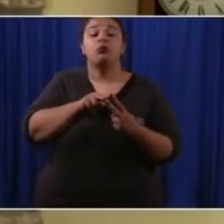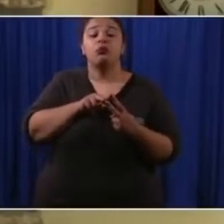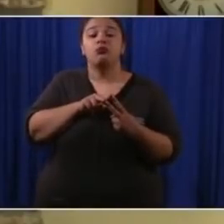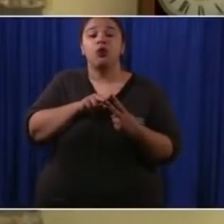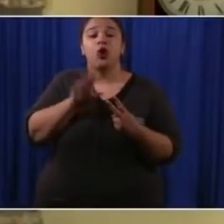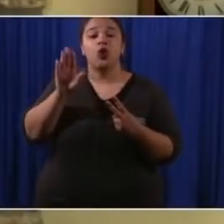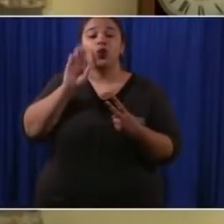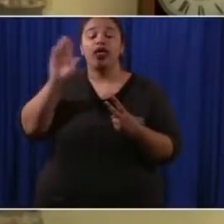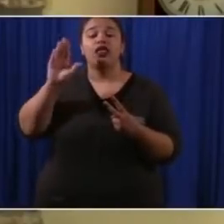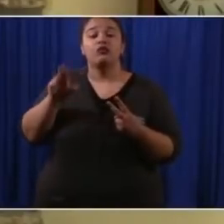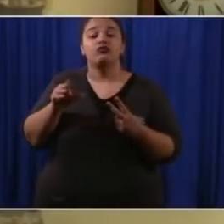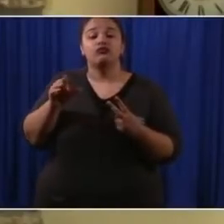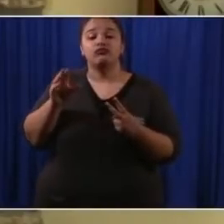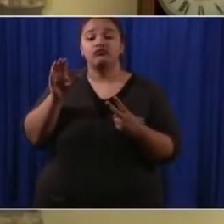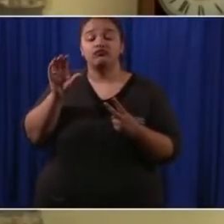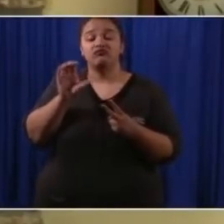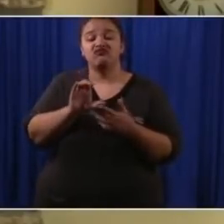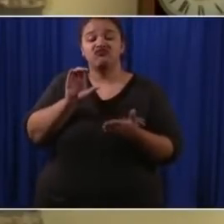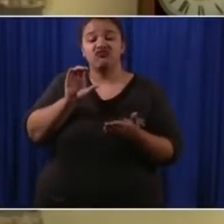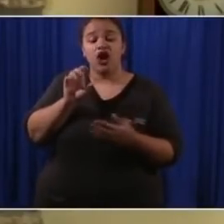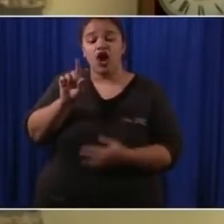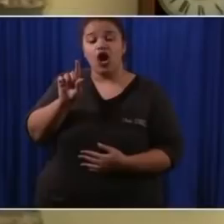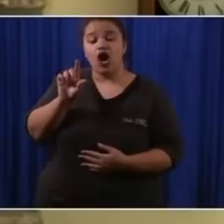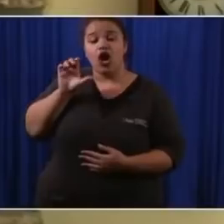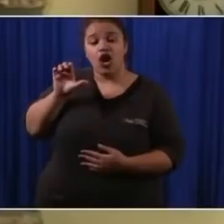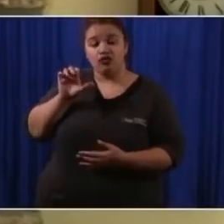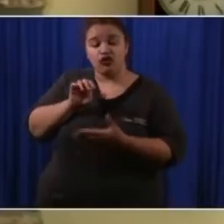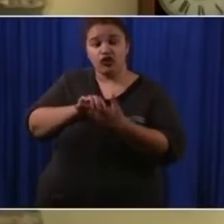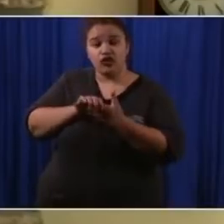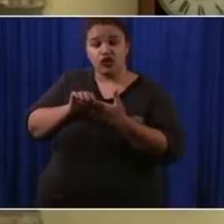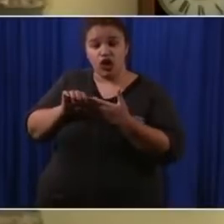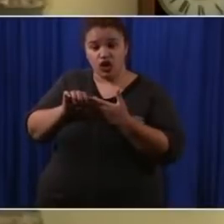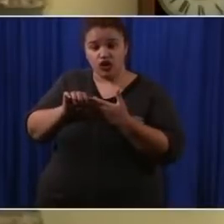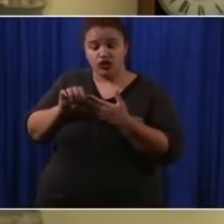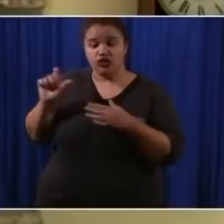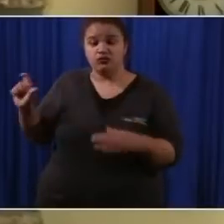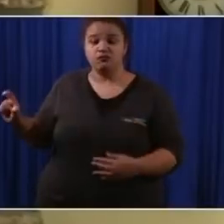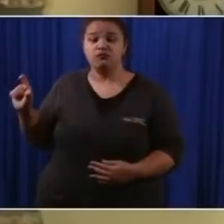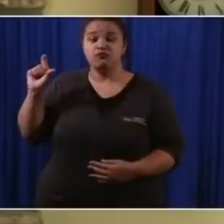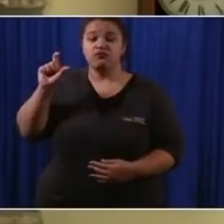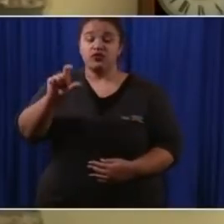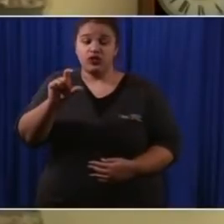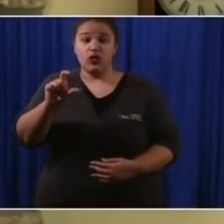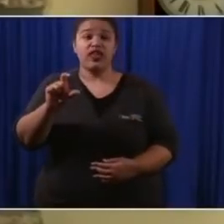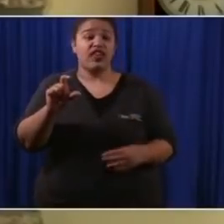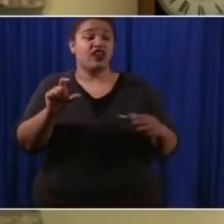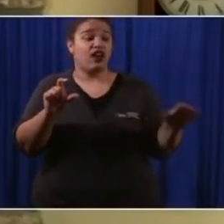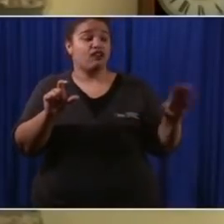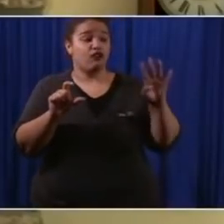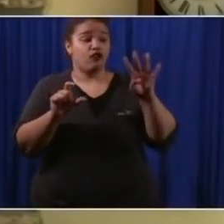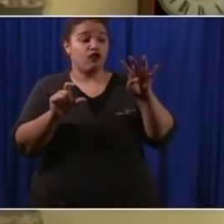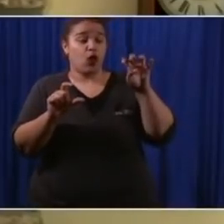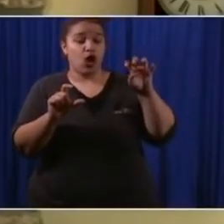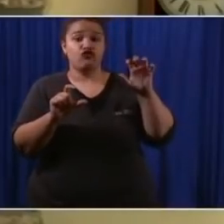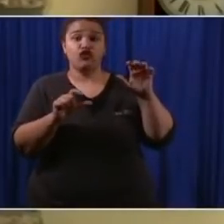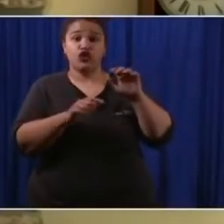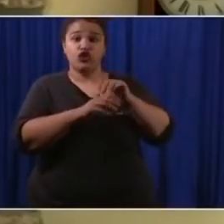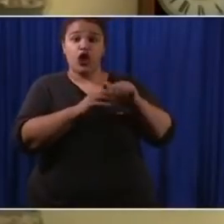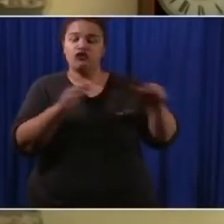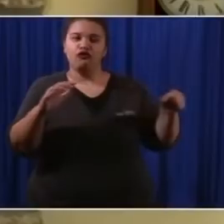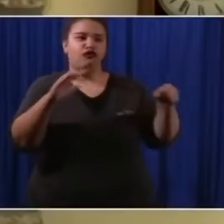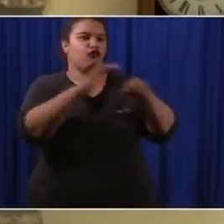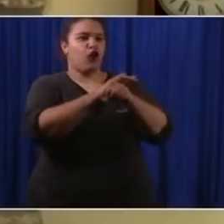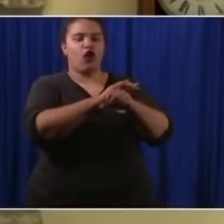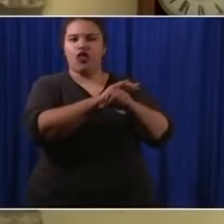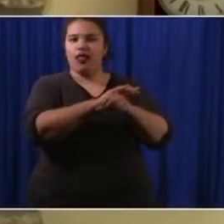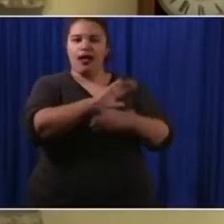the $100 to have the full $400 extra unemployment benefit for their workers under Trump's